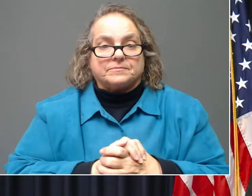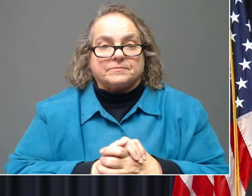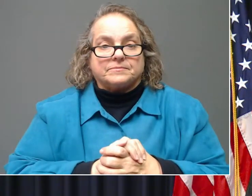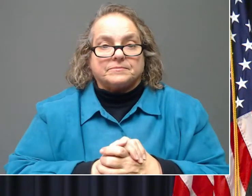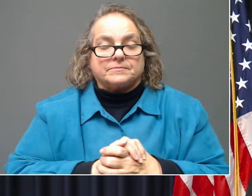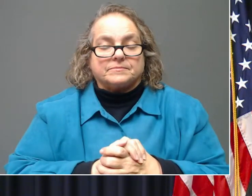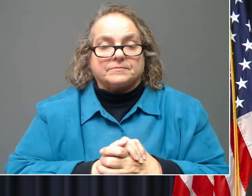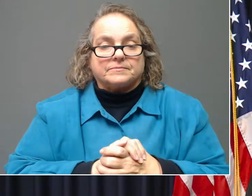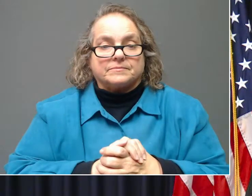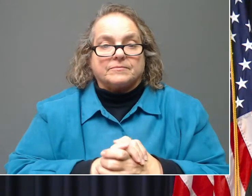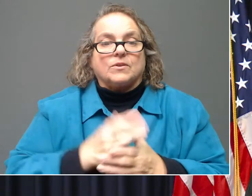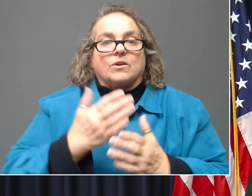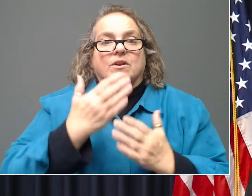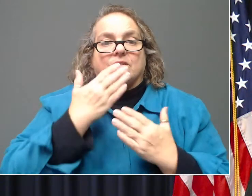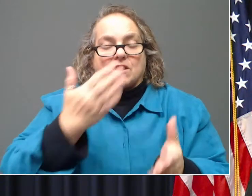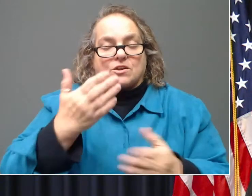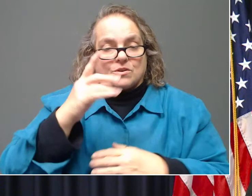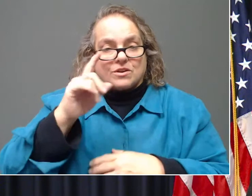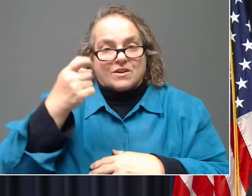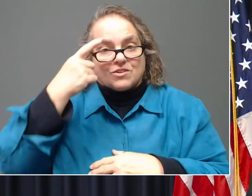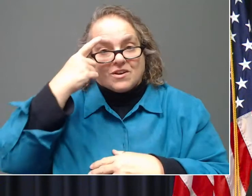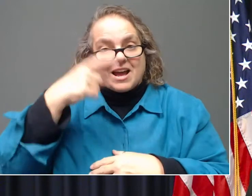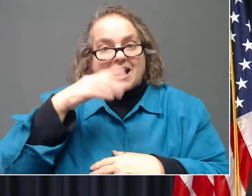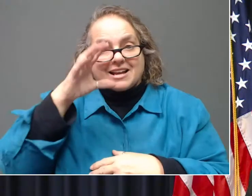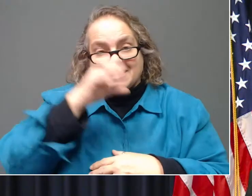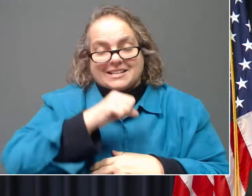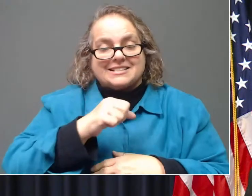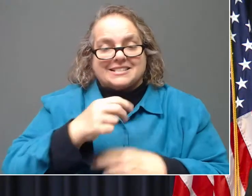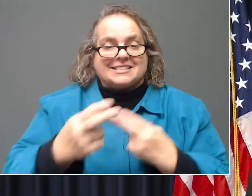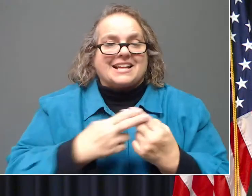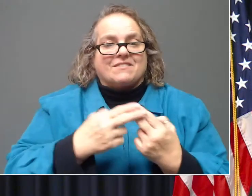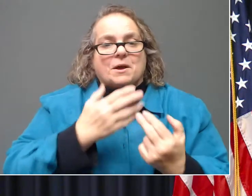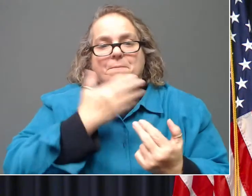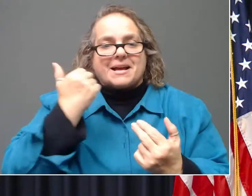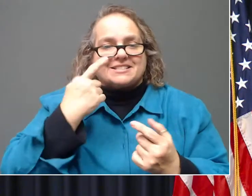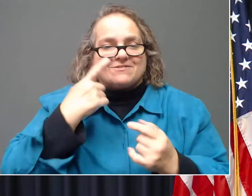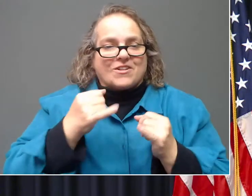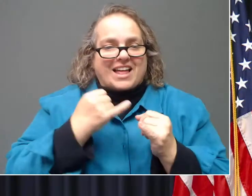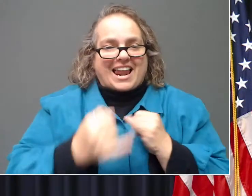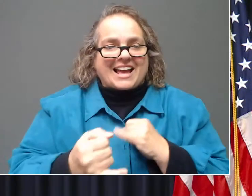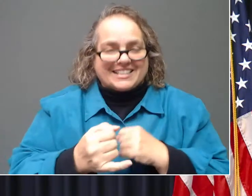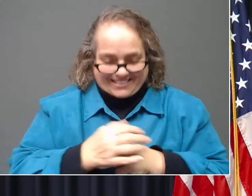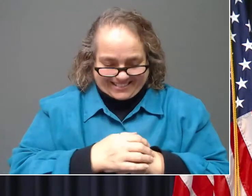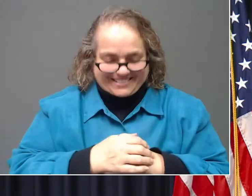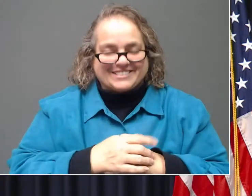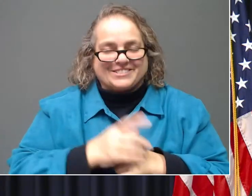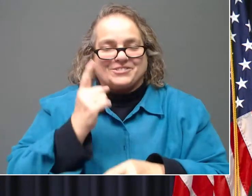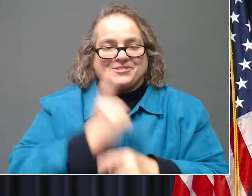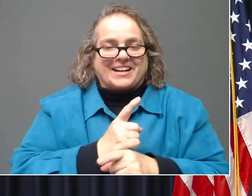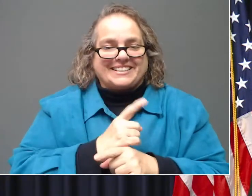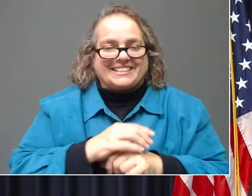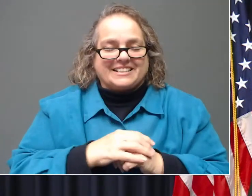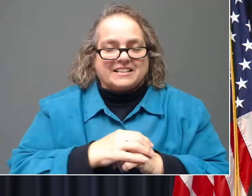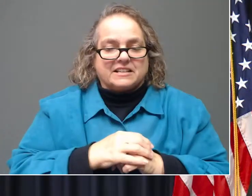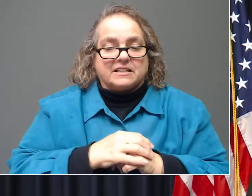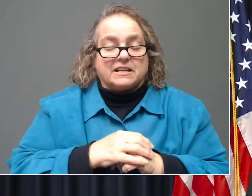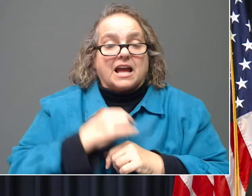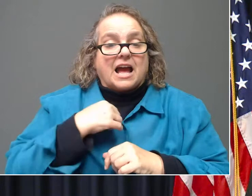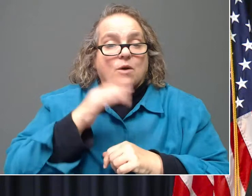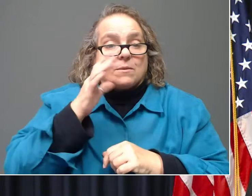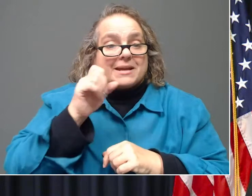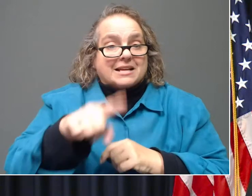Oh, thank you, Governor. I guess saving the best for last, I hope. That's right. As you know, I'll be asking about